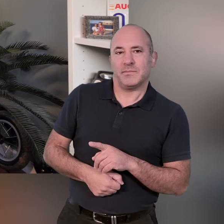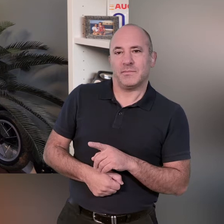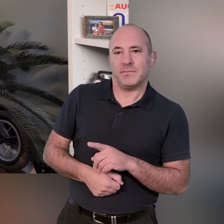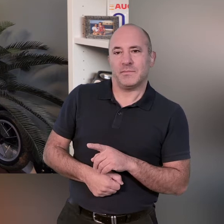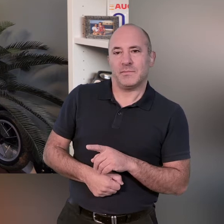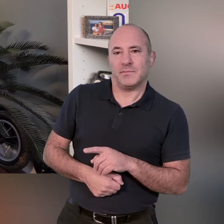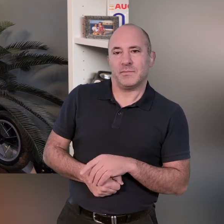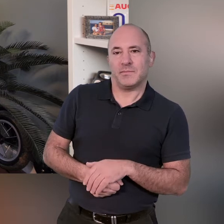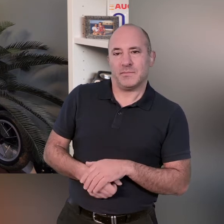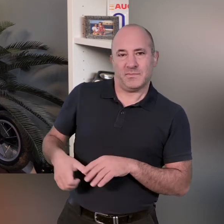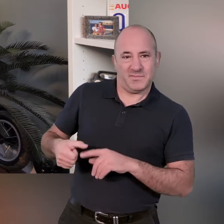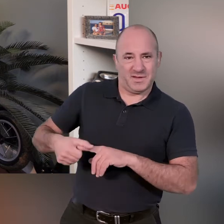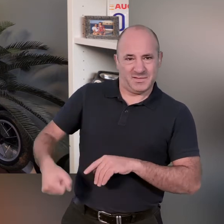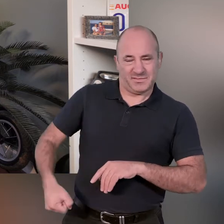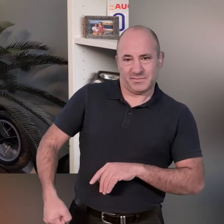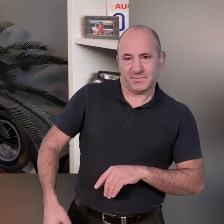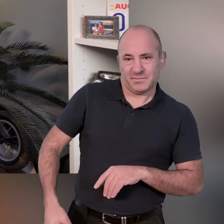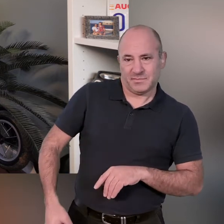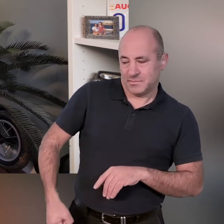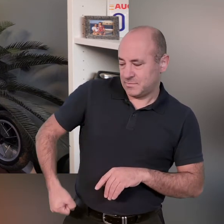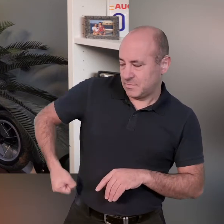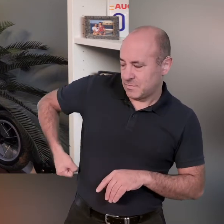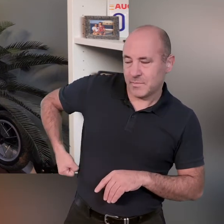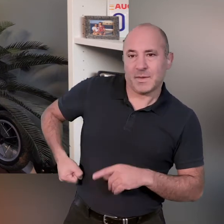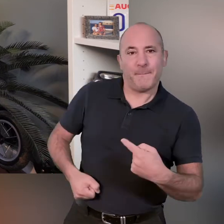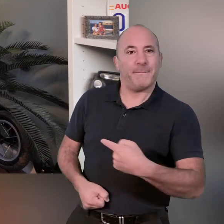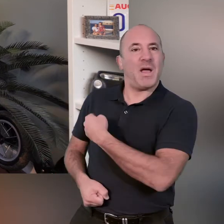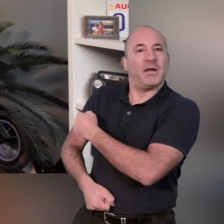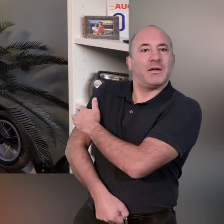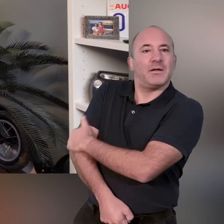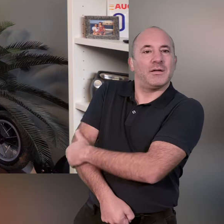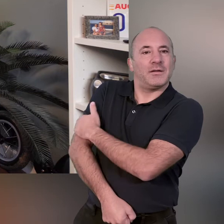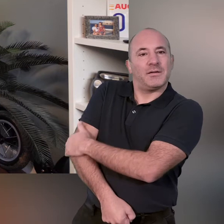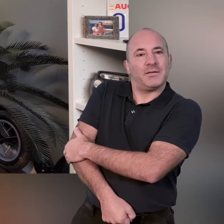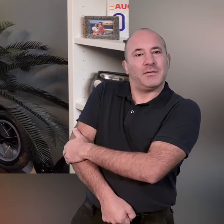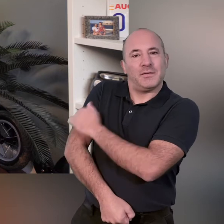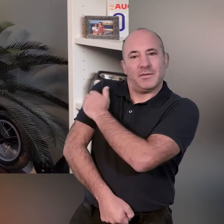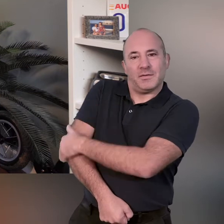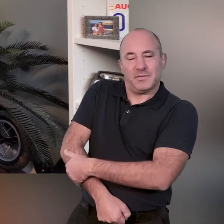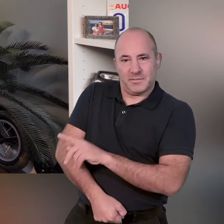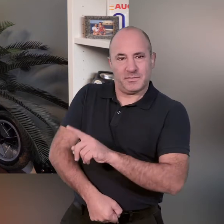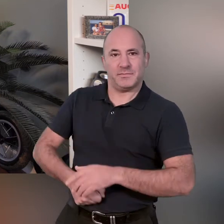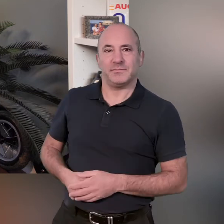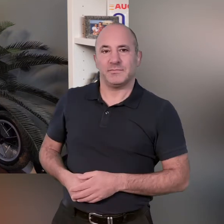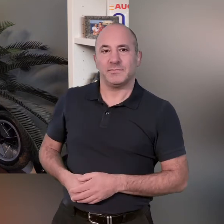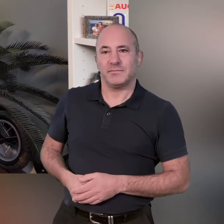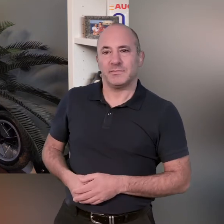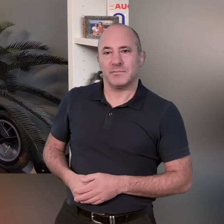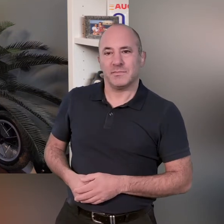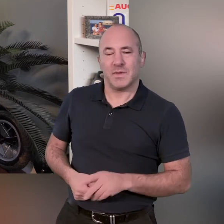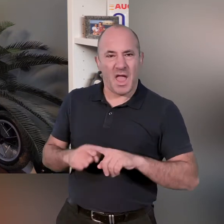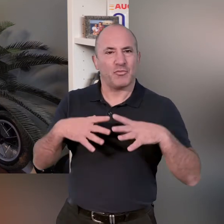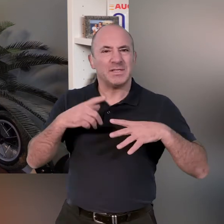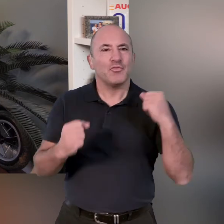back, dumbbell, so the elbow's bent here, and then we're going to extend the elbow behind us. So it's almost like, you